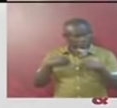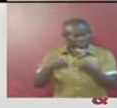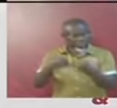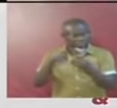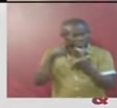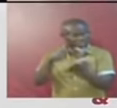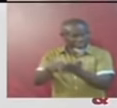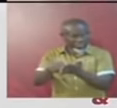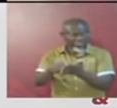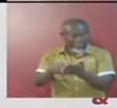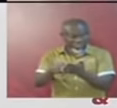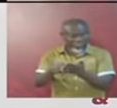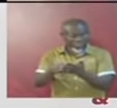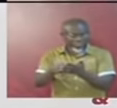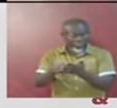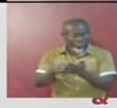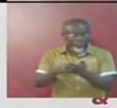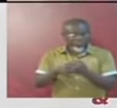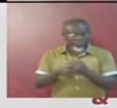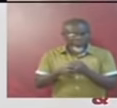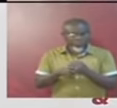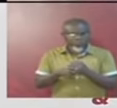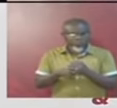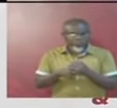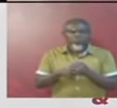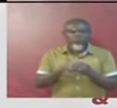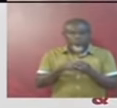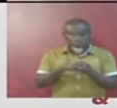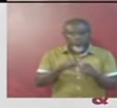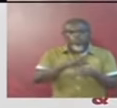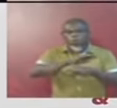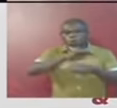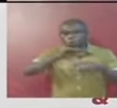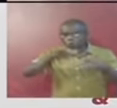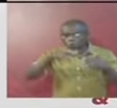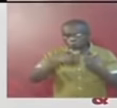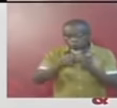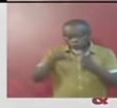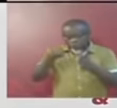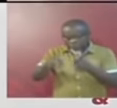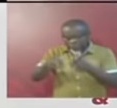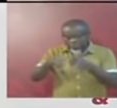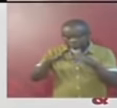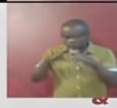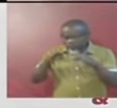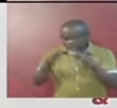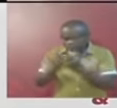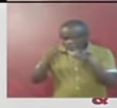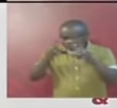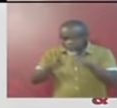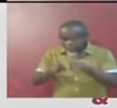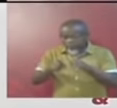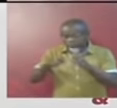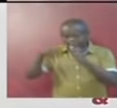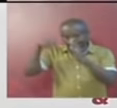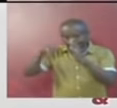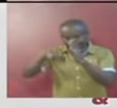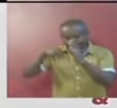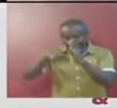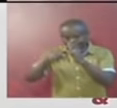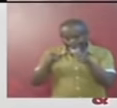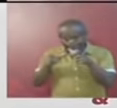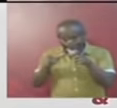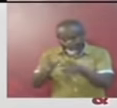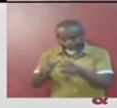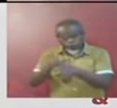aware of it. The entire household should be quarantined together to avoid any spread. So we have been working very closely with the TTPS to ensure